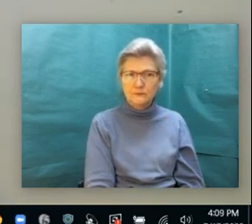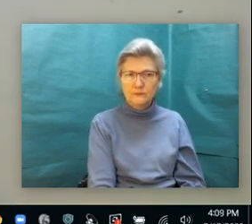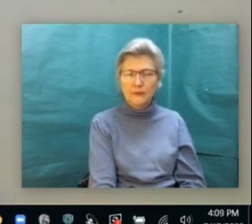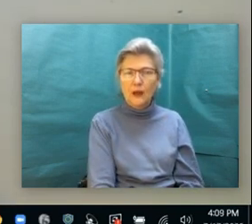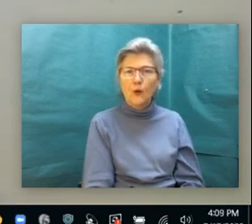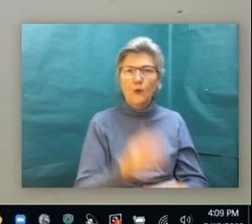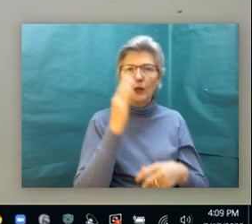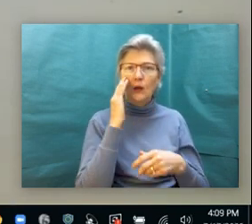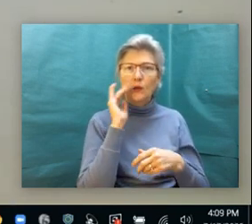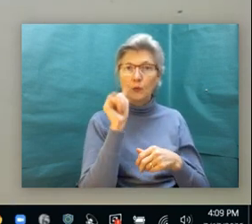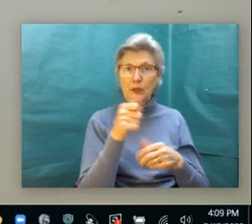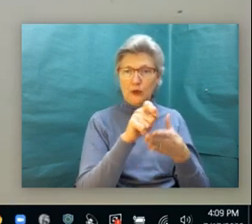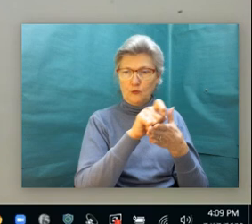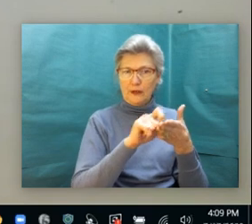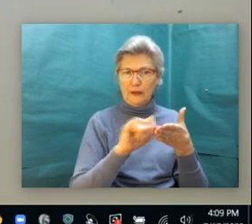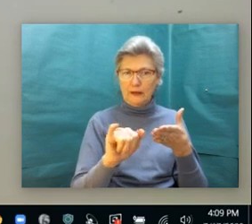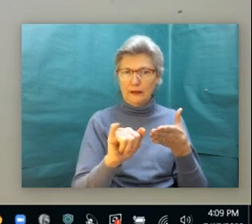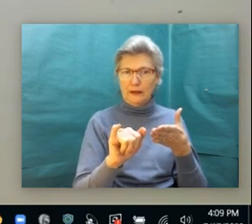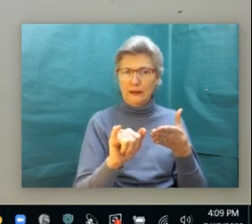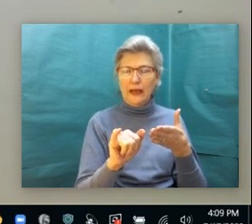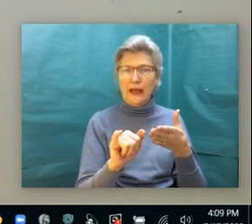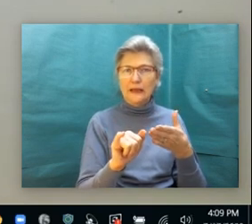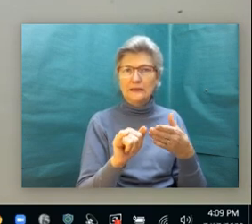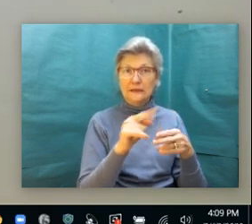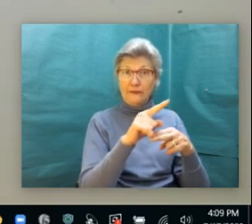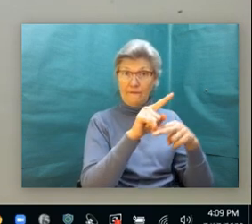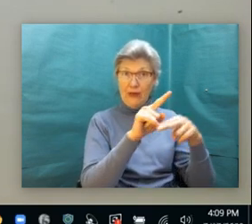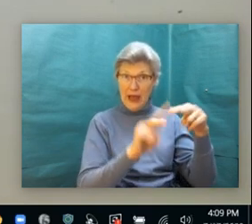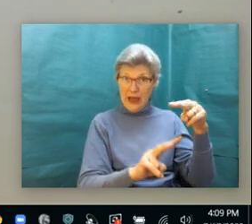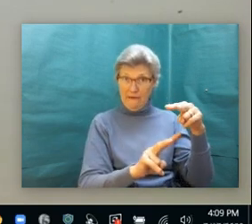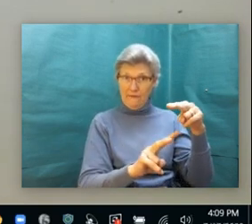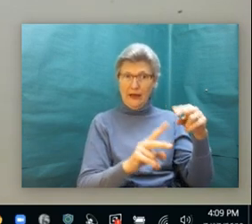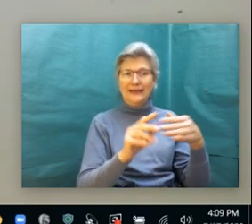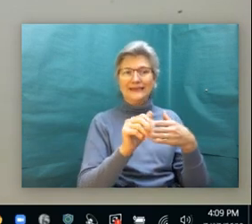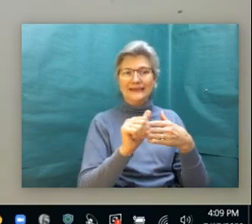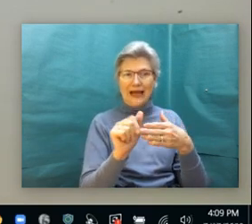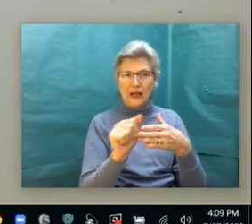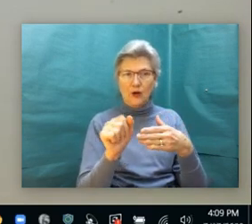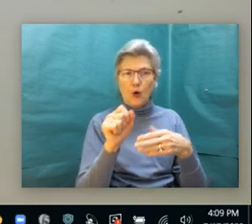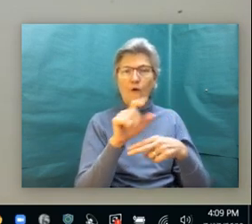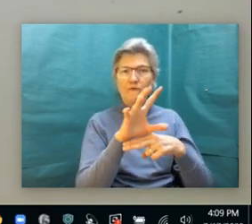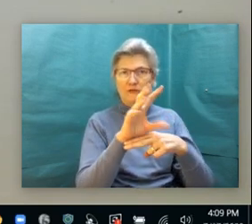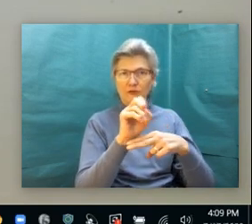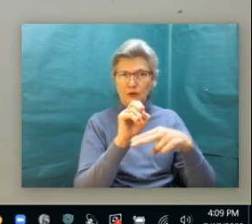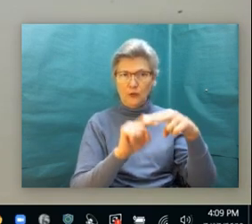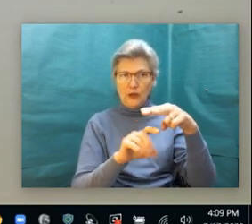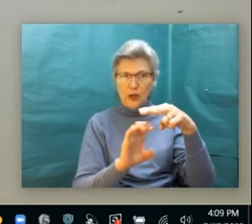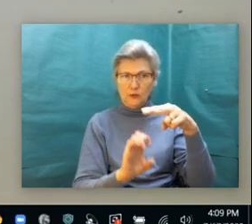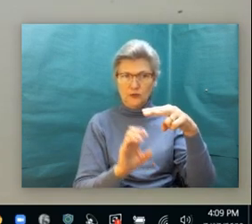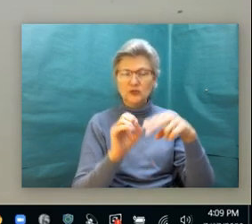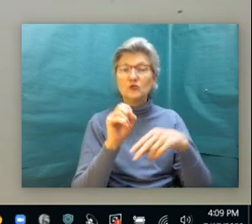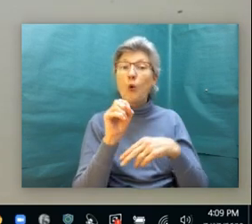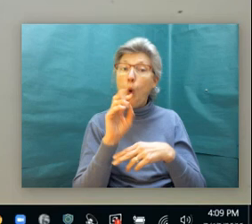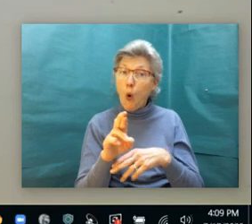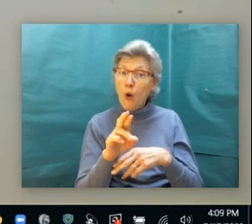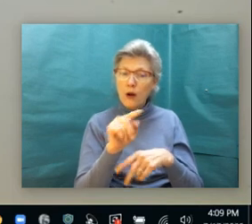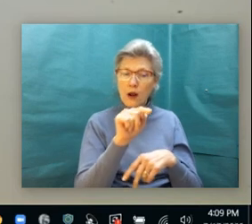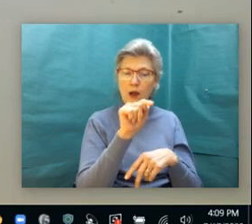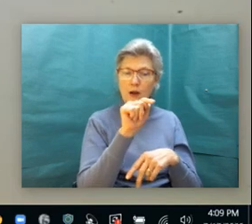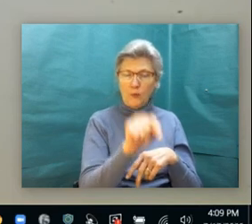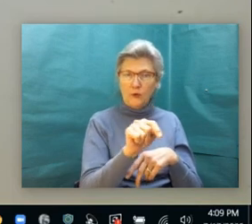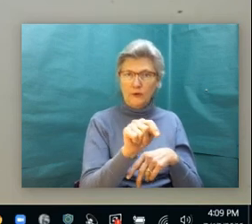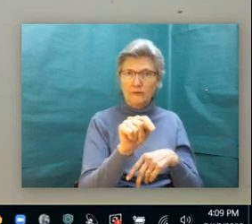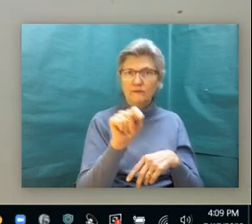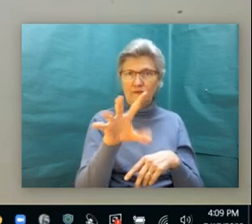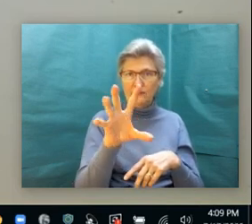And we know that we could write that either as these fractions, or we could write that as 50